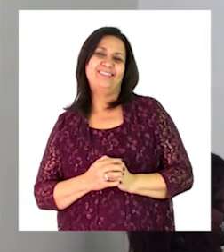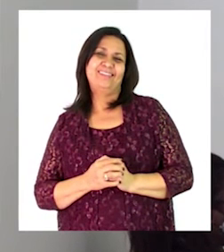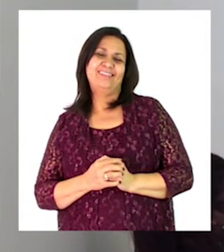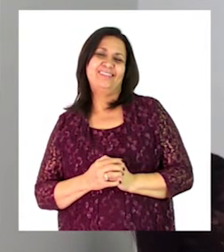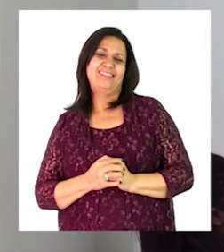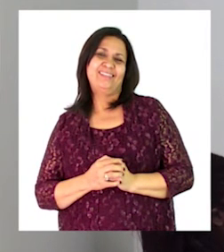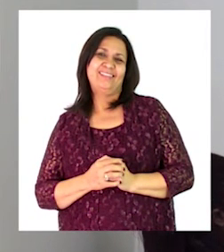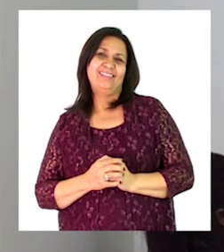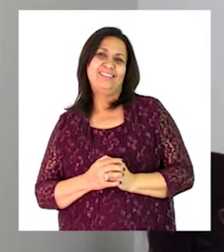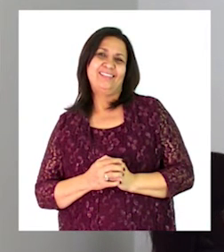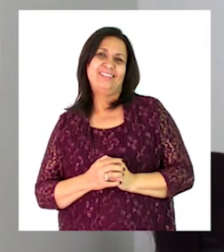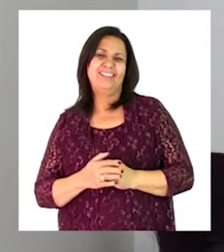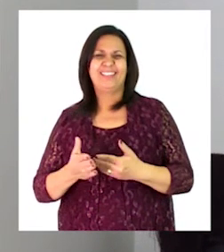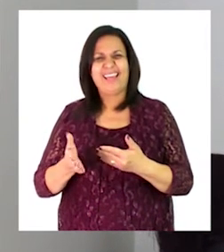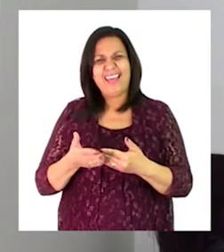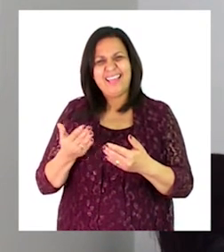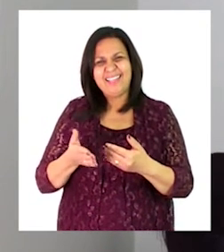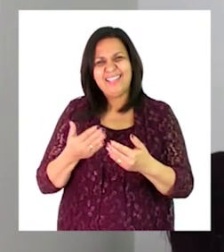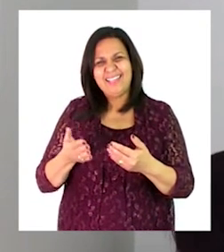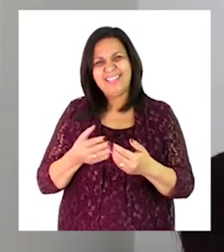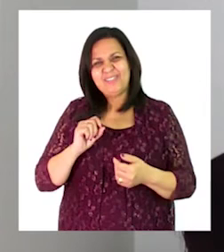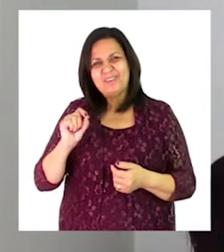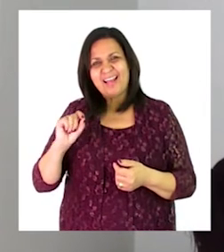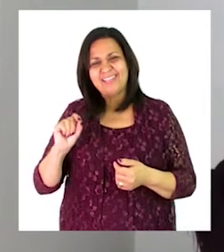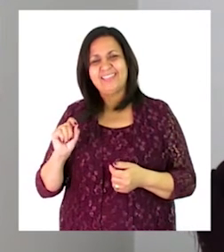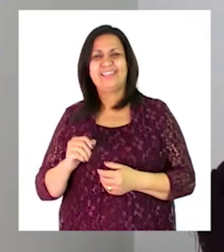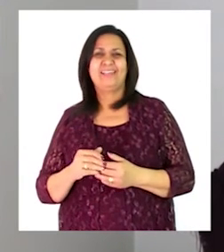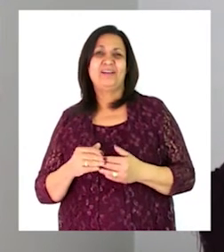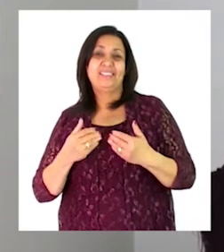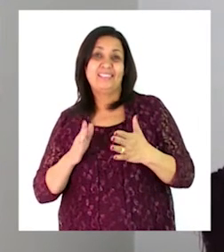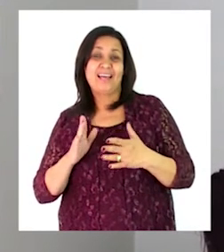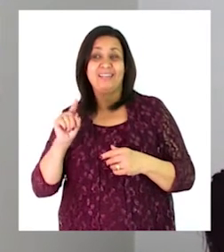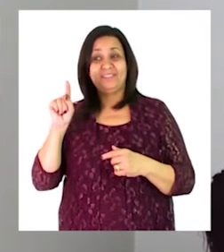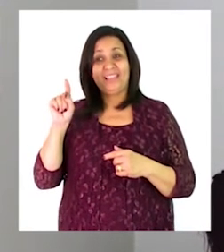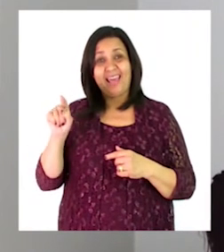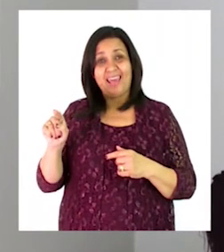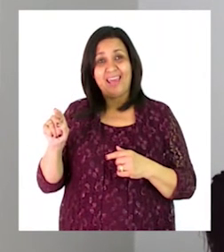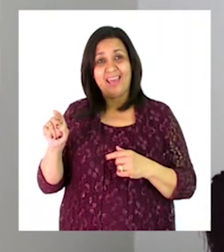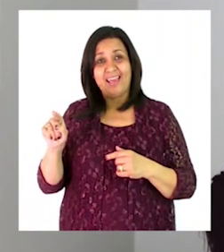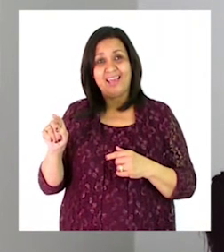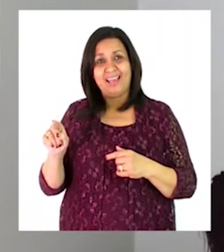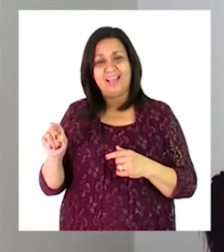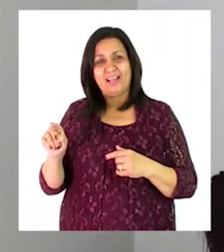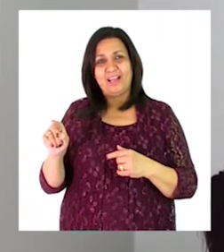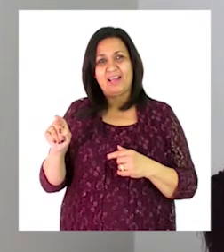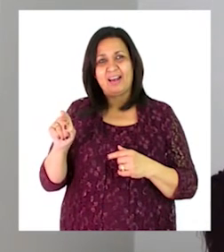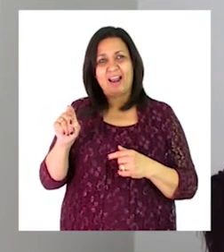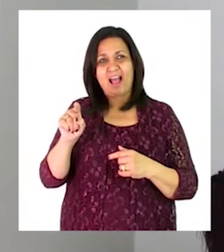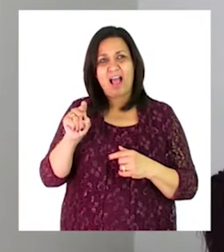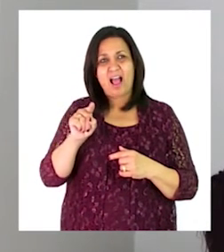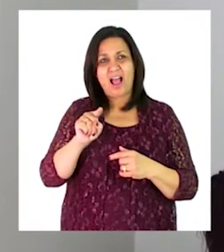Letter C is very easy to write. All we have to do, we go